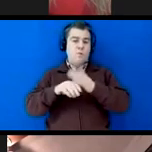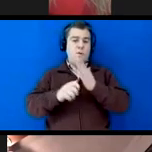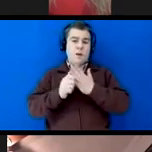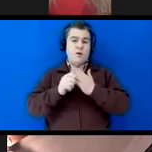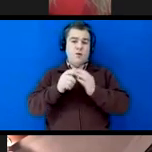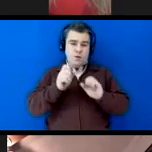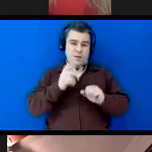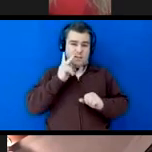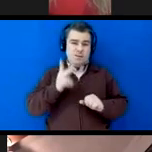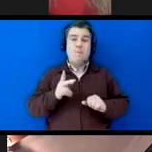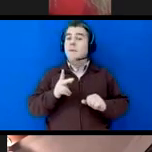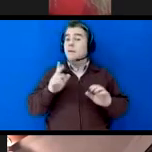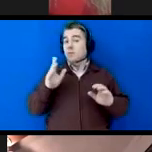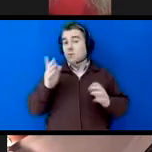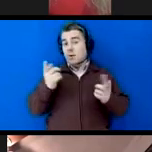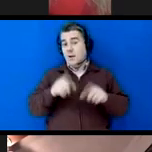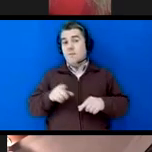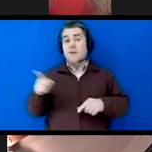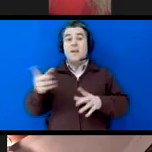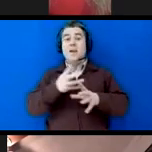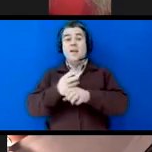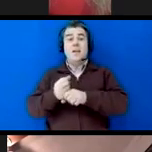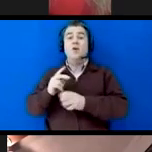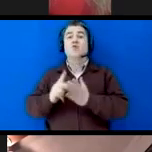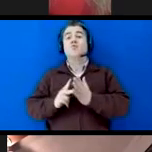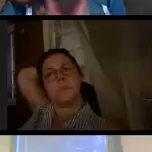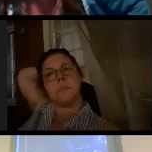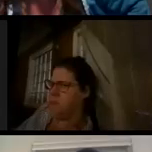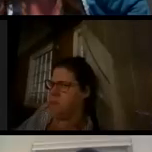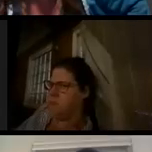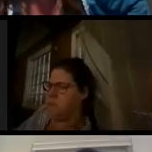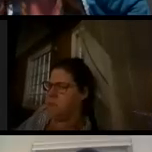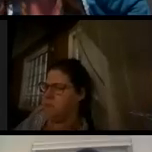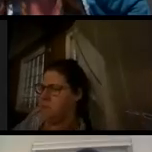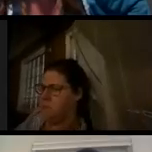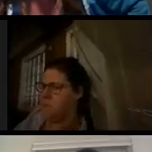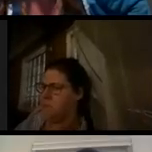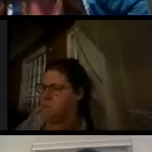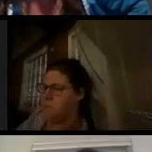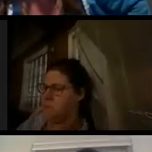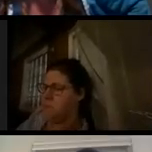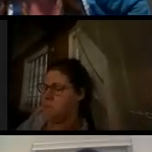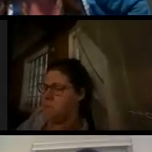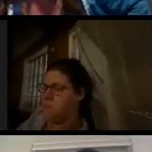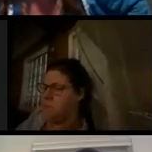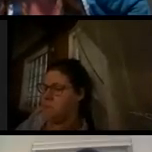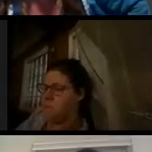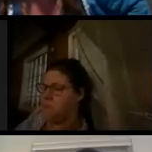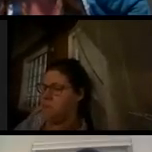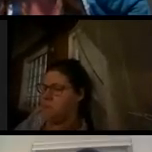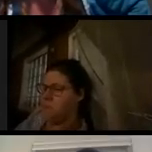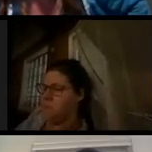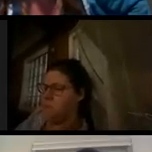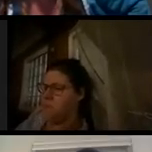this is what happens. They get that twice. They can click on the button, and it's going to alert you to go ahead and contact them